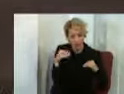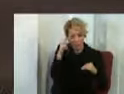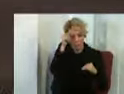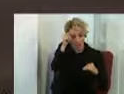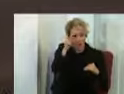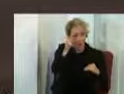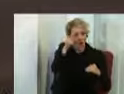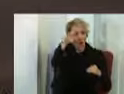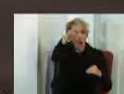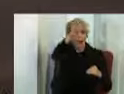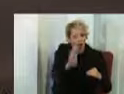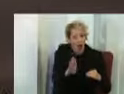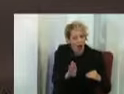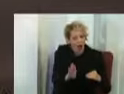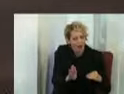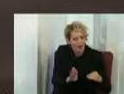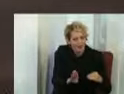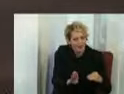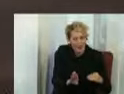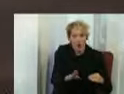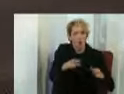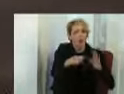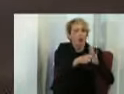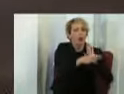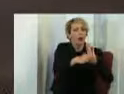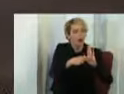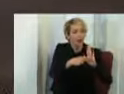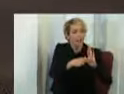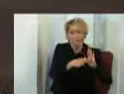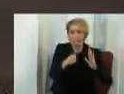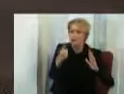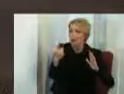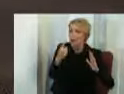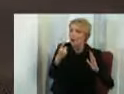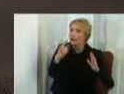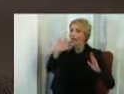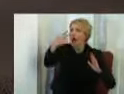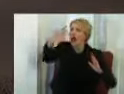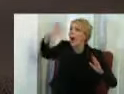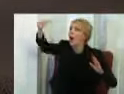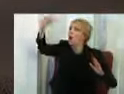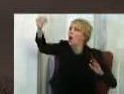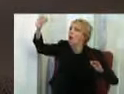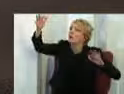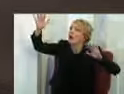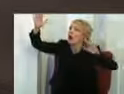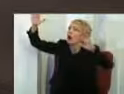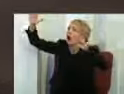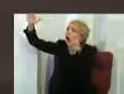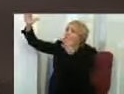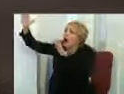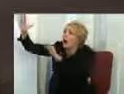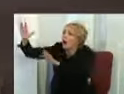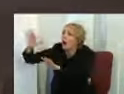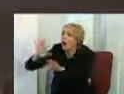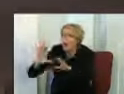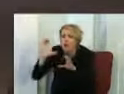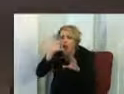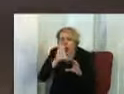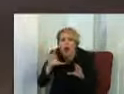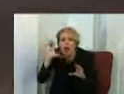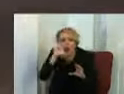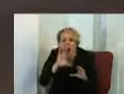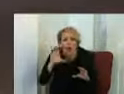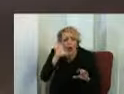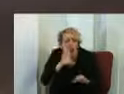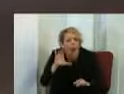that we believe in, this God that we understand, is a God who is somehow out here. Somehow we have to go searching,